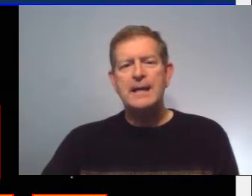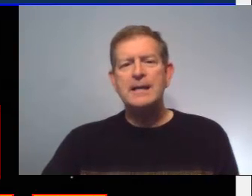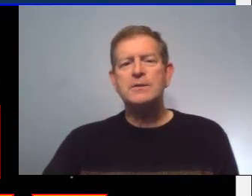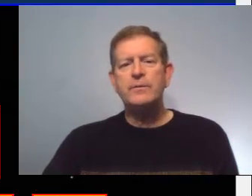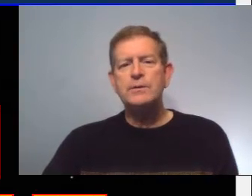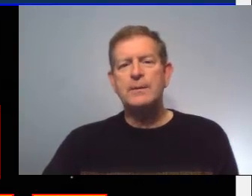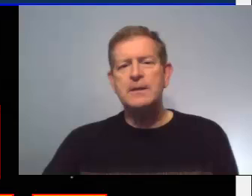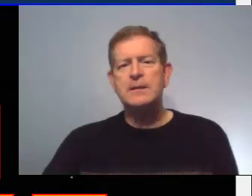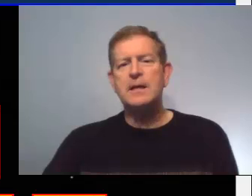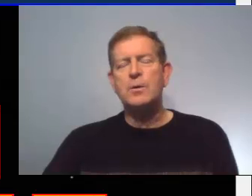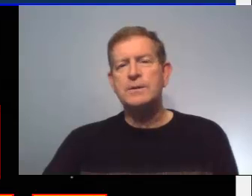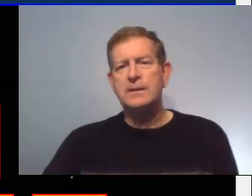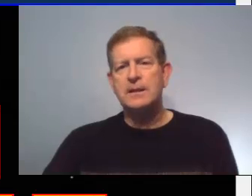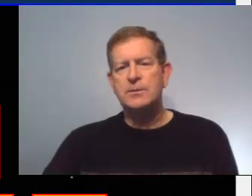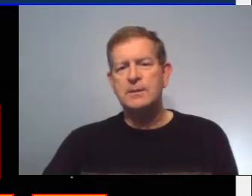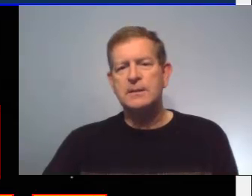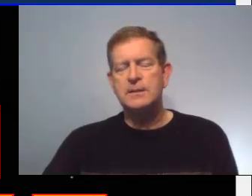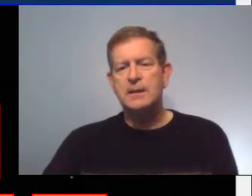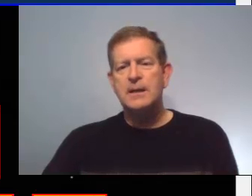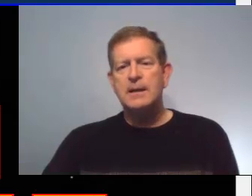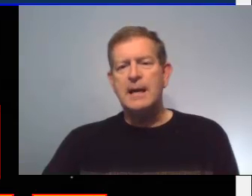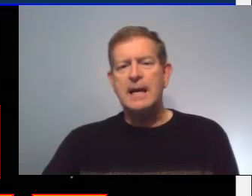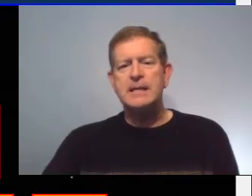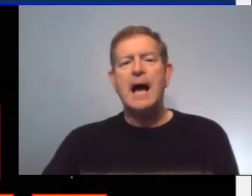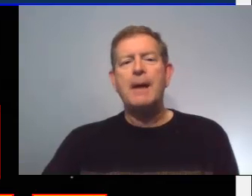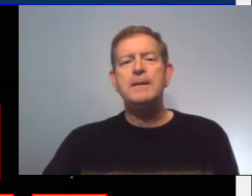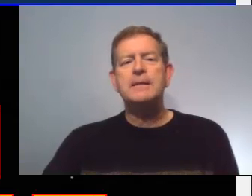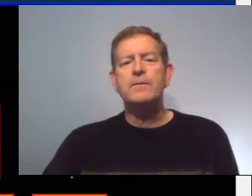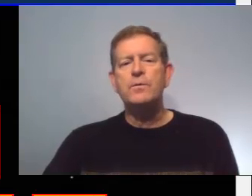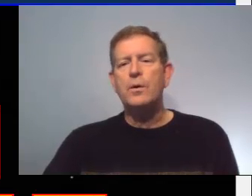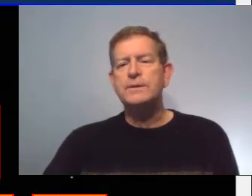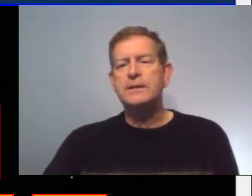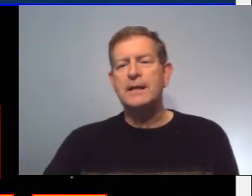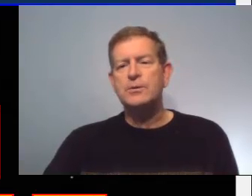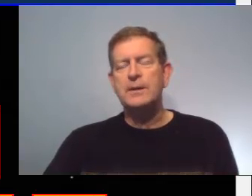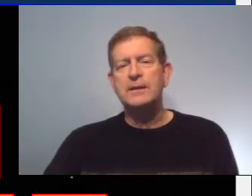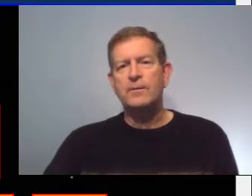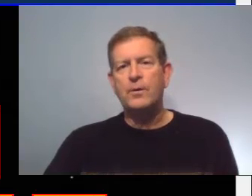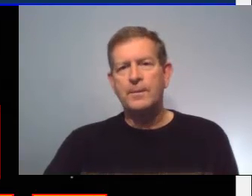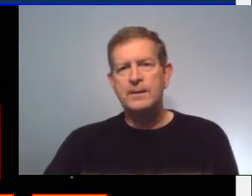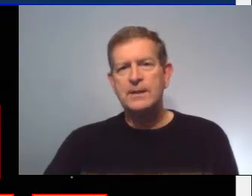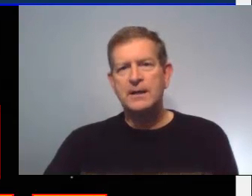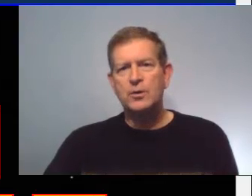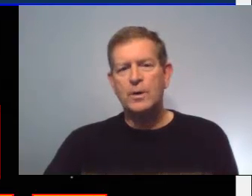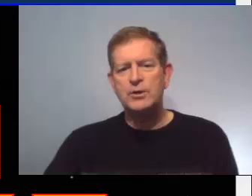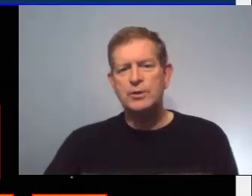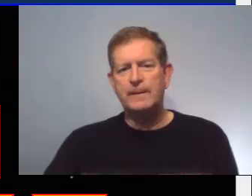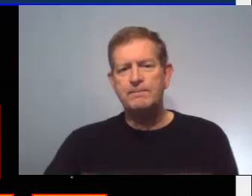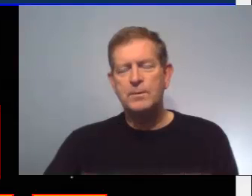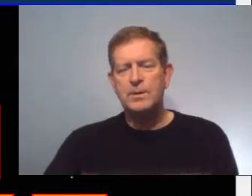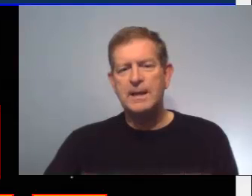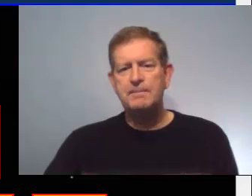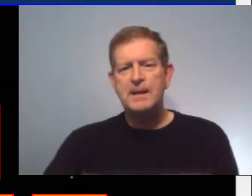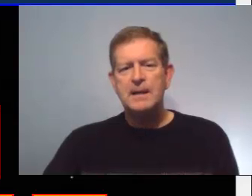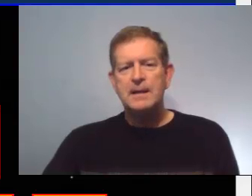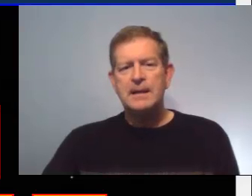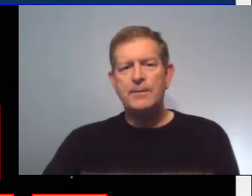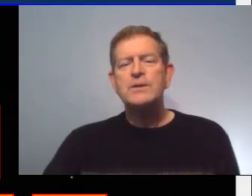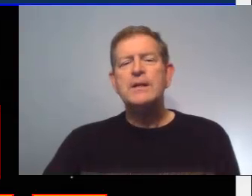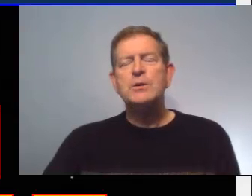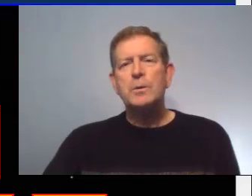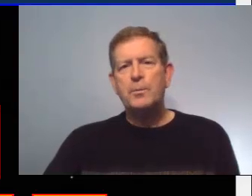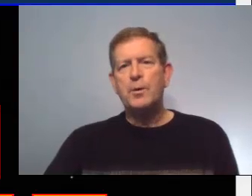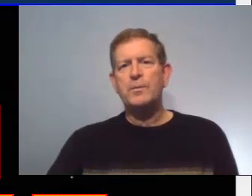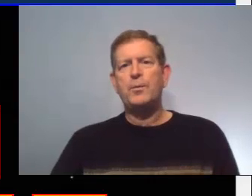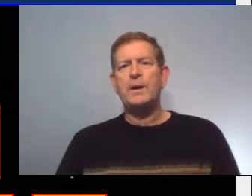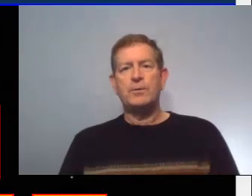help. Est-ce que vous habitez aux États-Unis? And habitez-vous aux États-Unis is the form of the second question. Okay. Now,